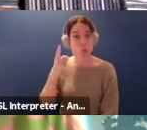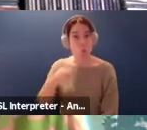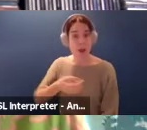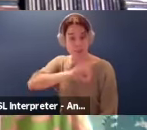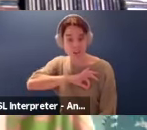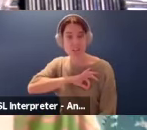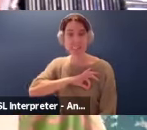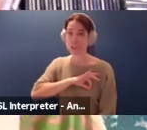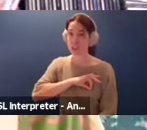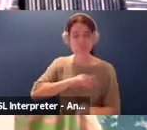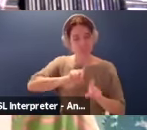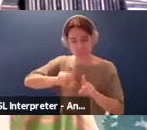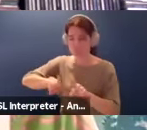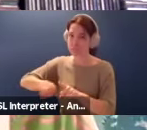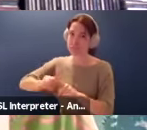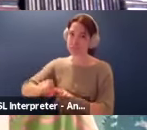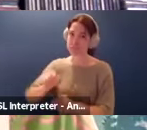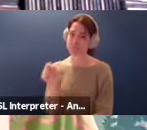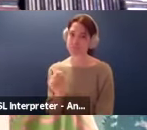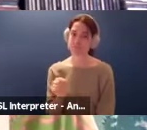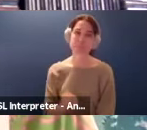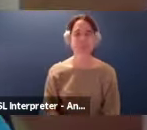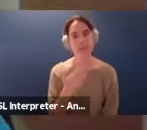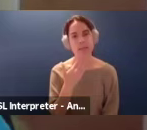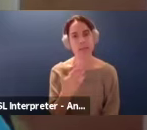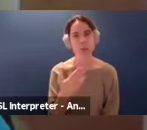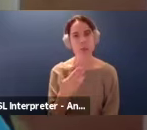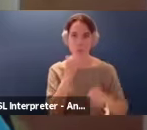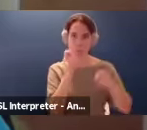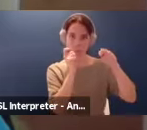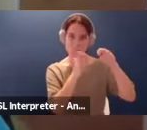thanks thank you